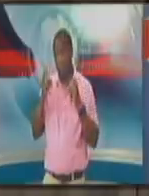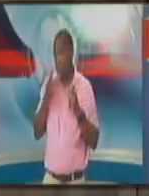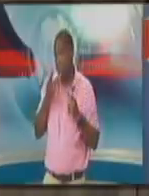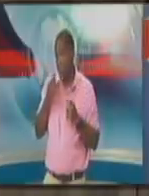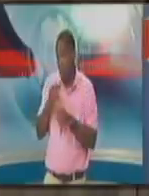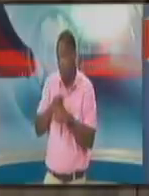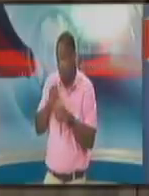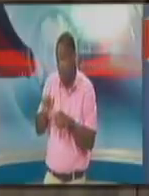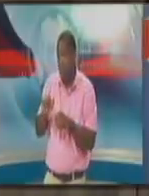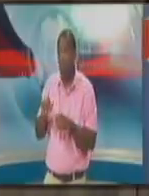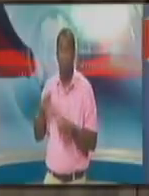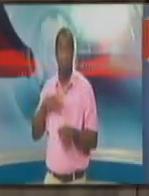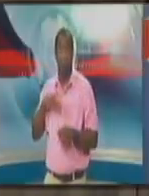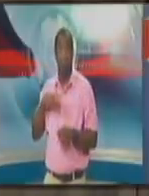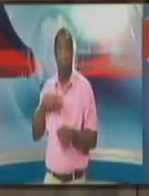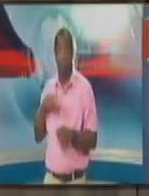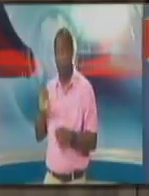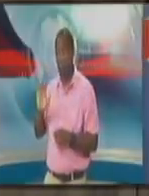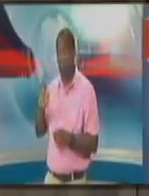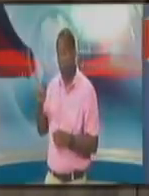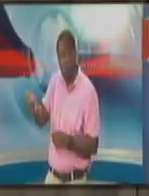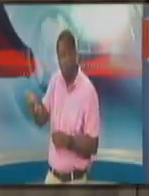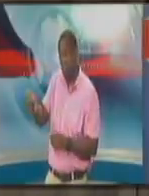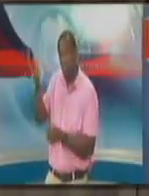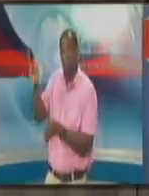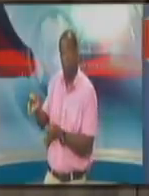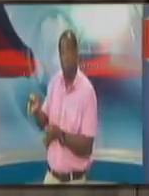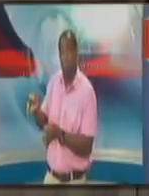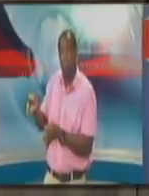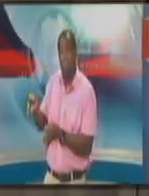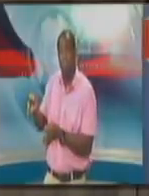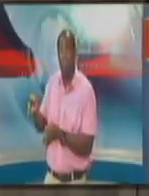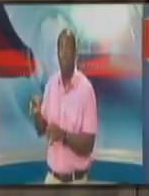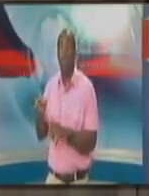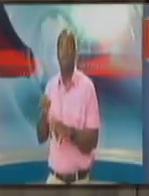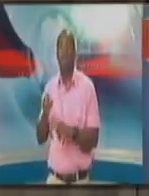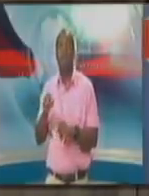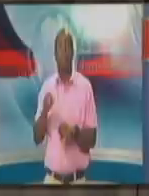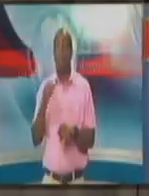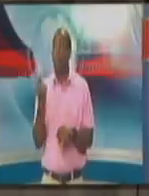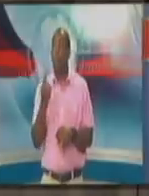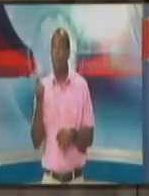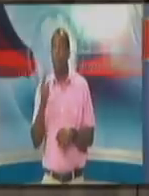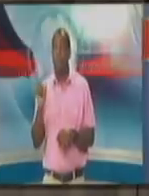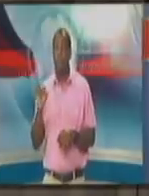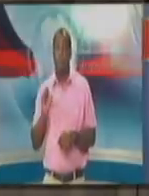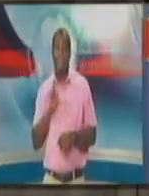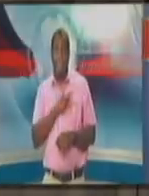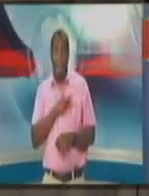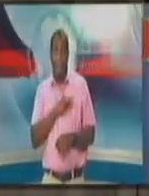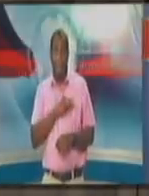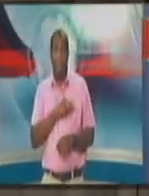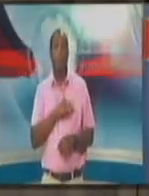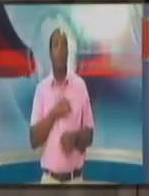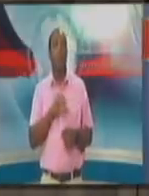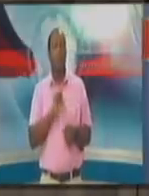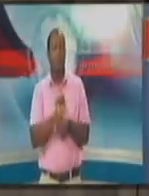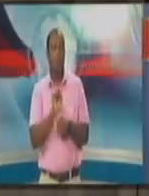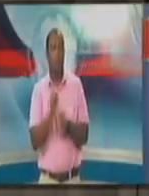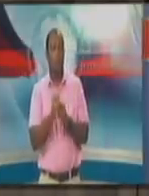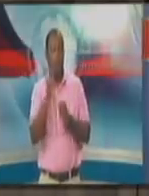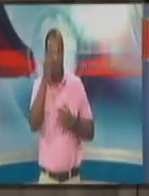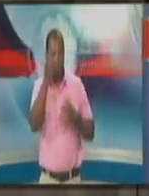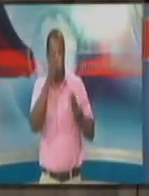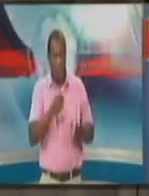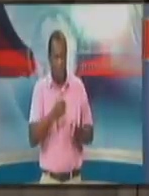Once you are not a healthcare worker that is deemed someone that requires a mask, then the choice is up to you. But in terms of Southwest,